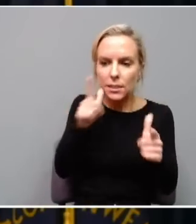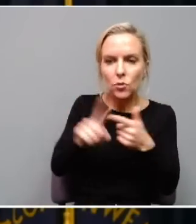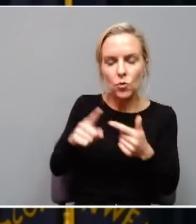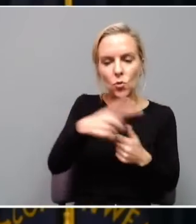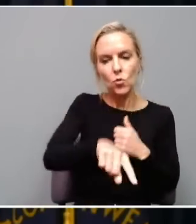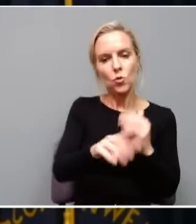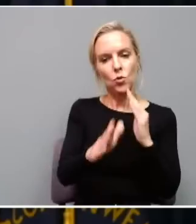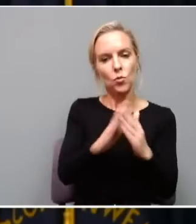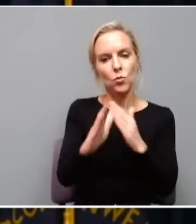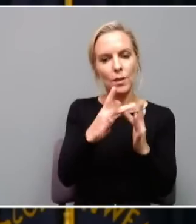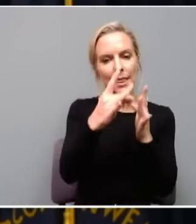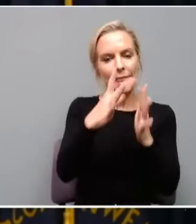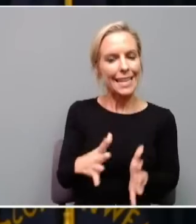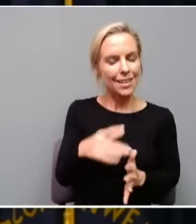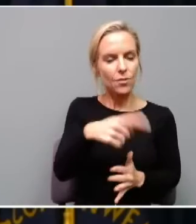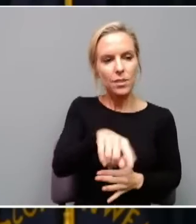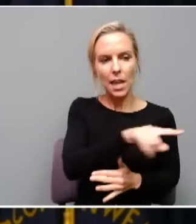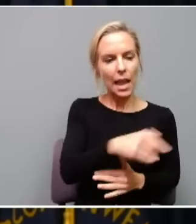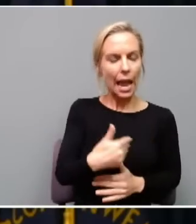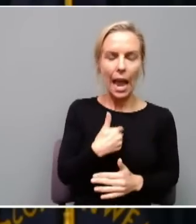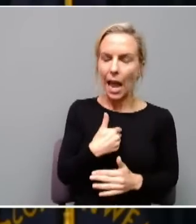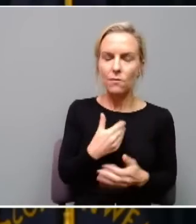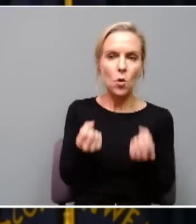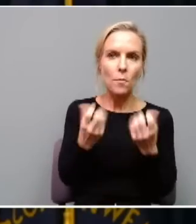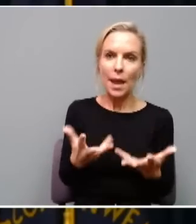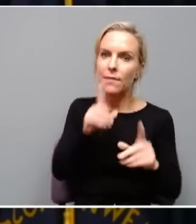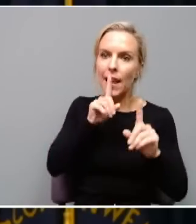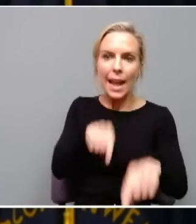so many of these answers.